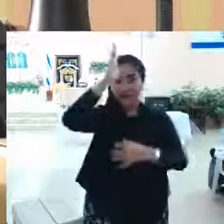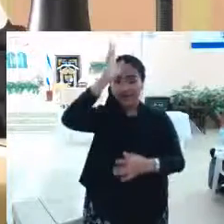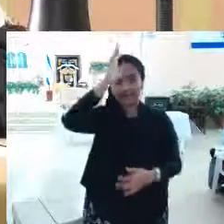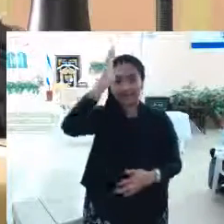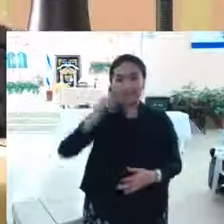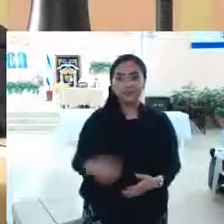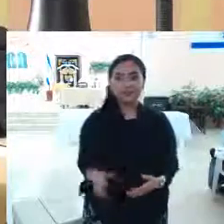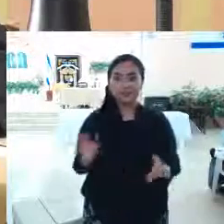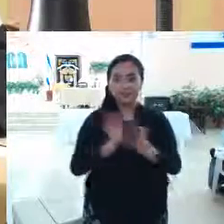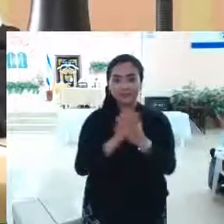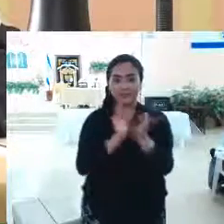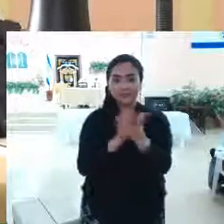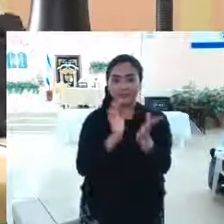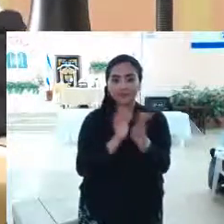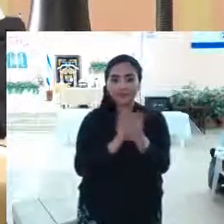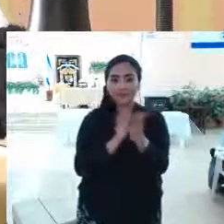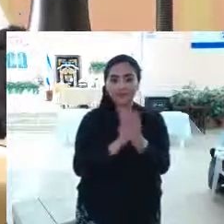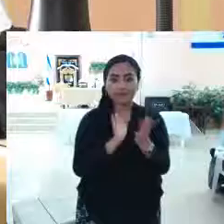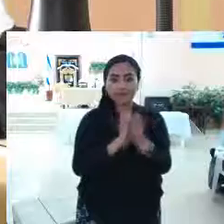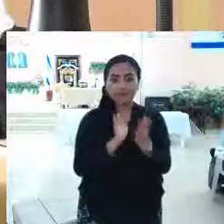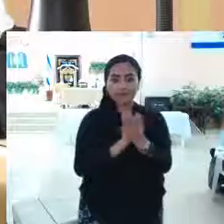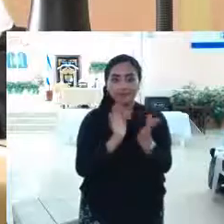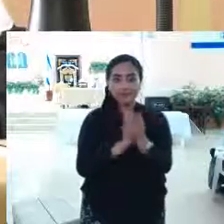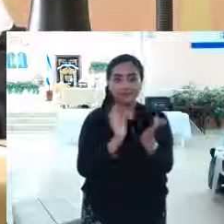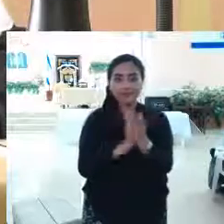is the Abacados. Abacadosh.